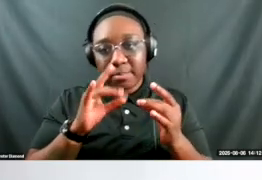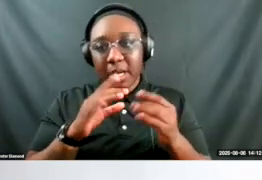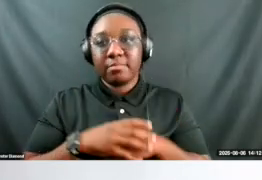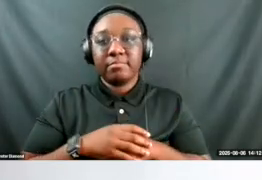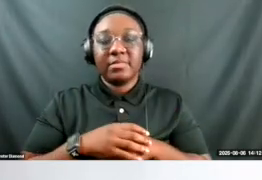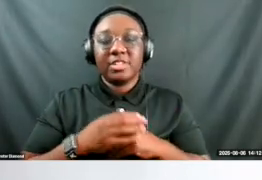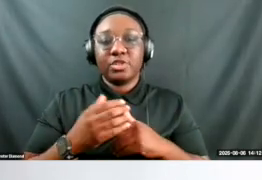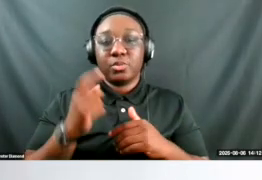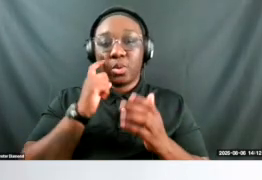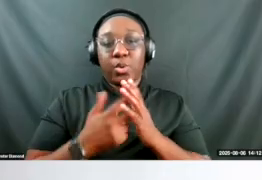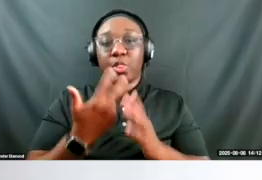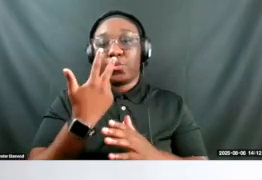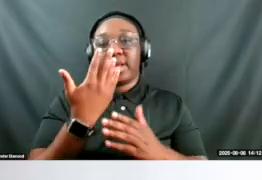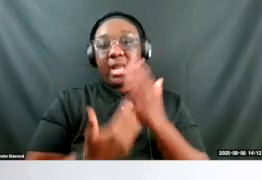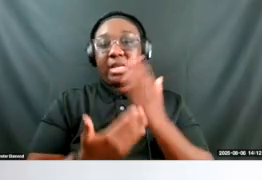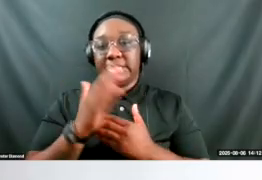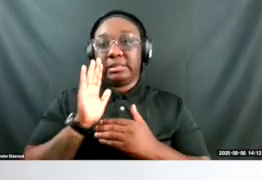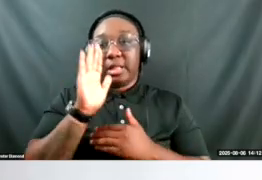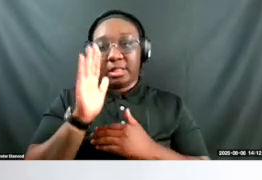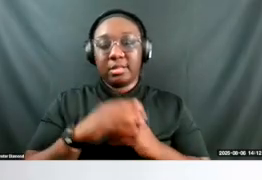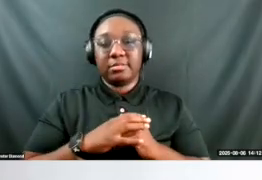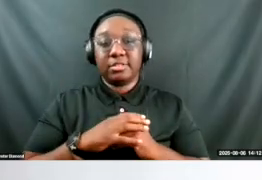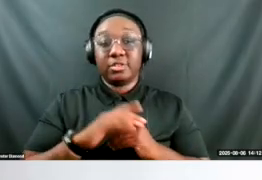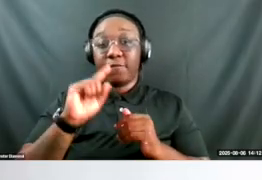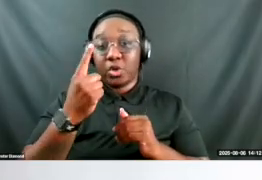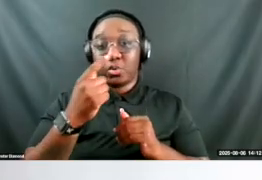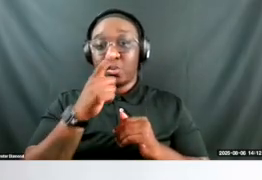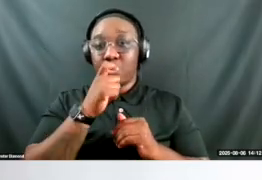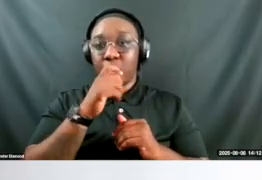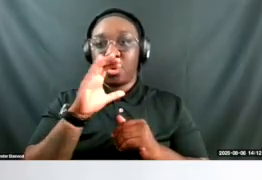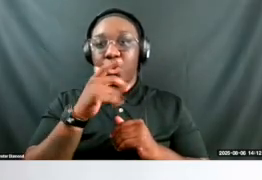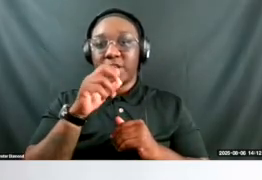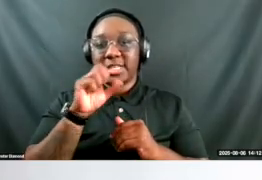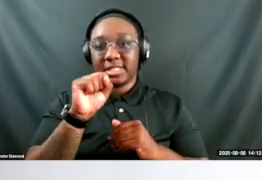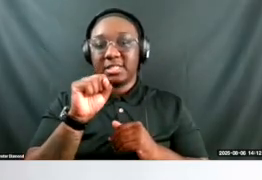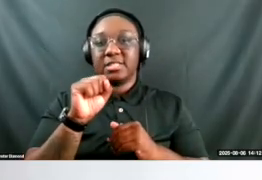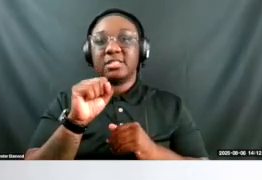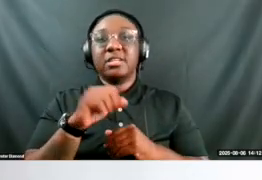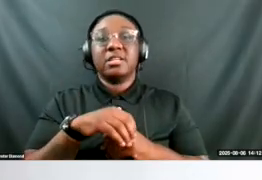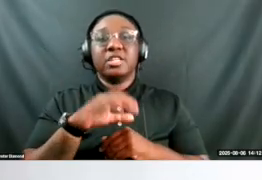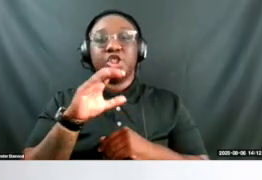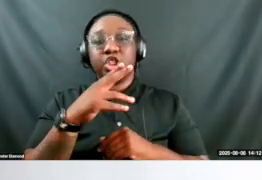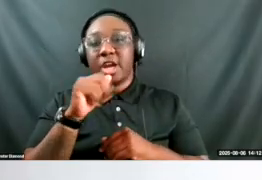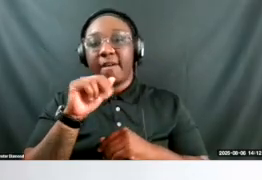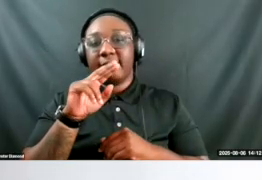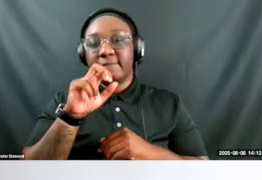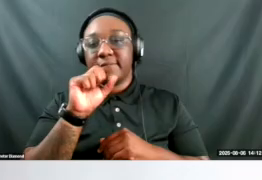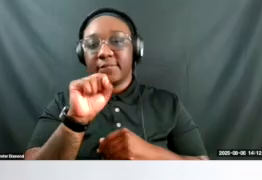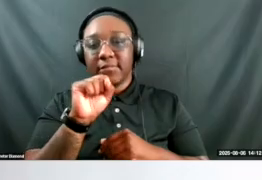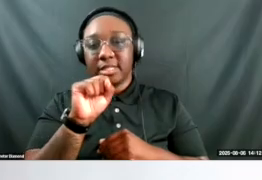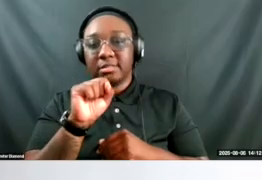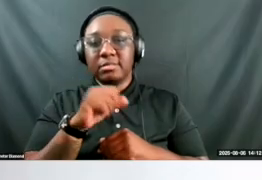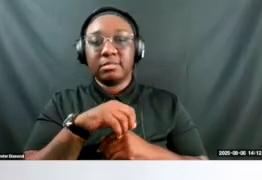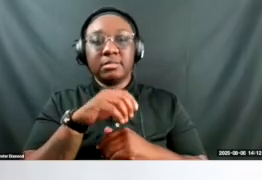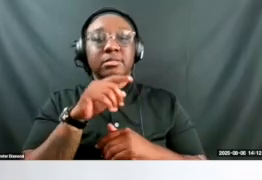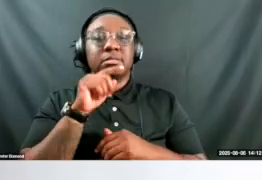Chavez, please go ahead, Chris. Yes, thank you. Chris Chavez again with Coalition for Clean Air. For those, and this